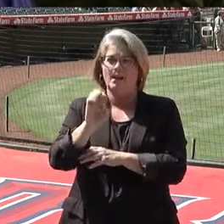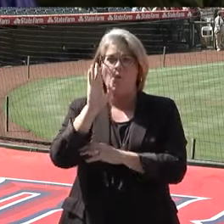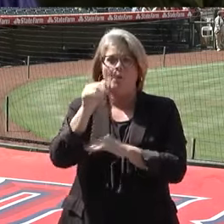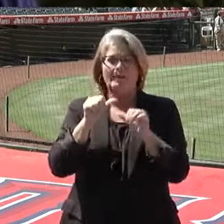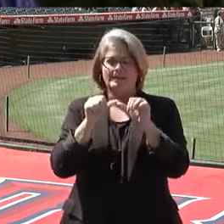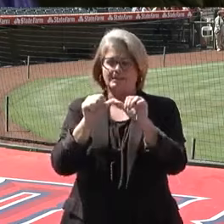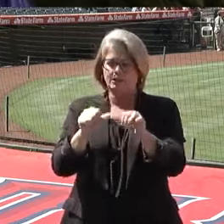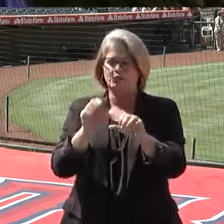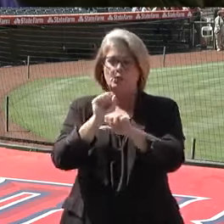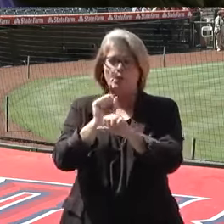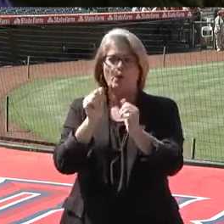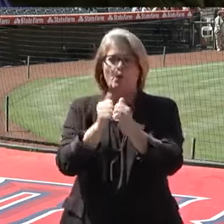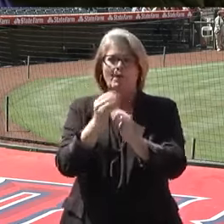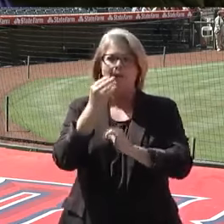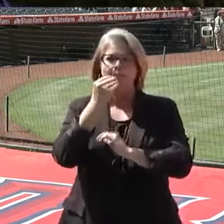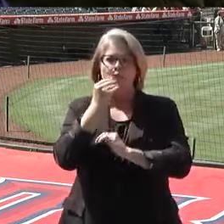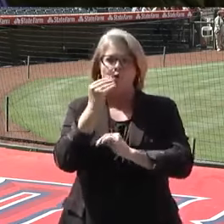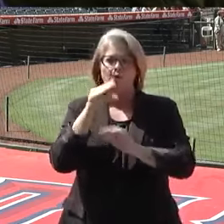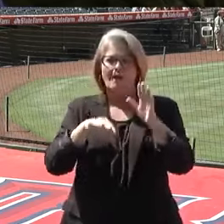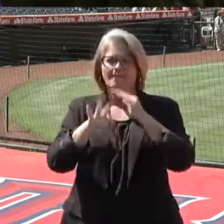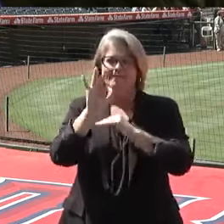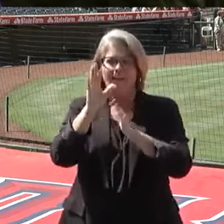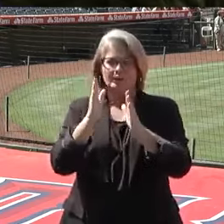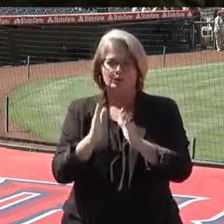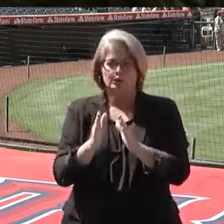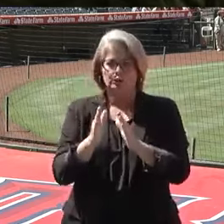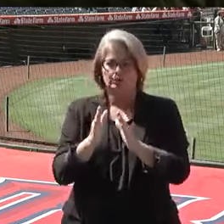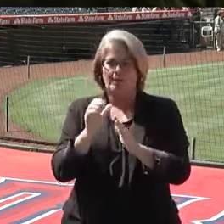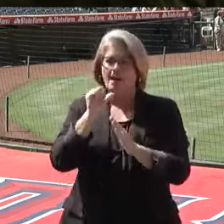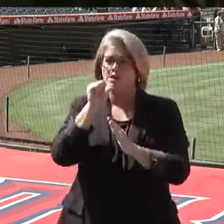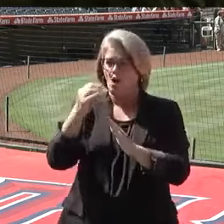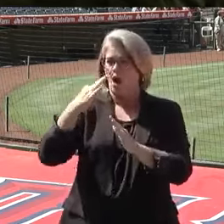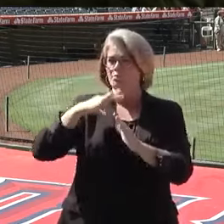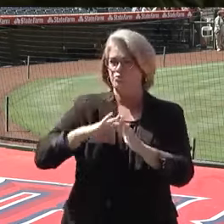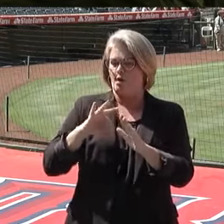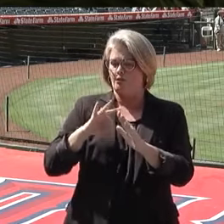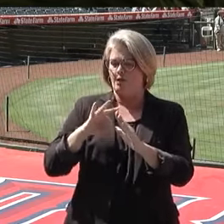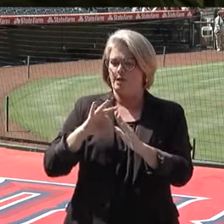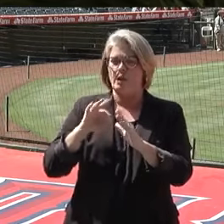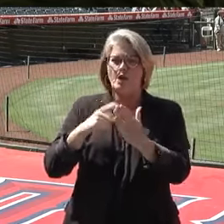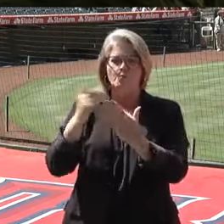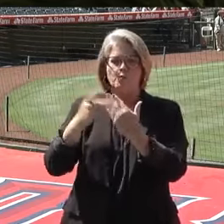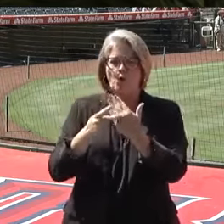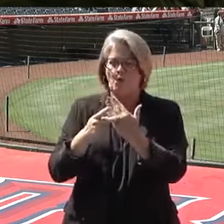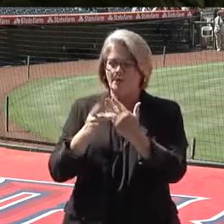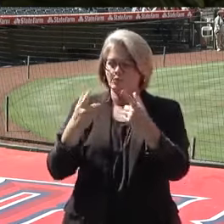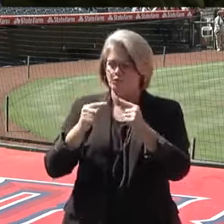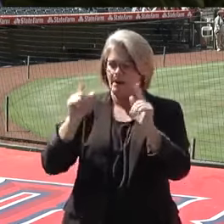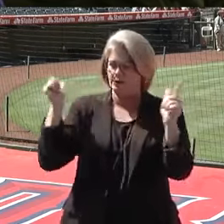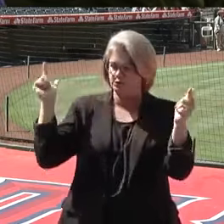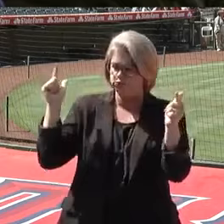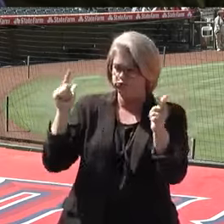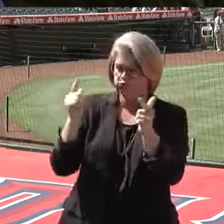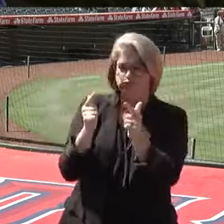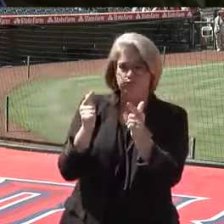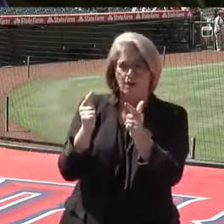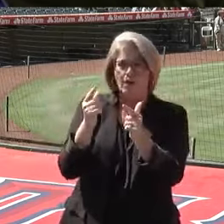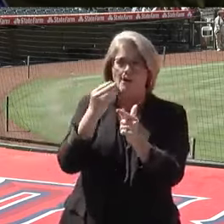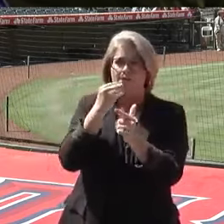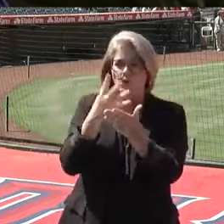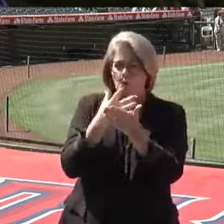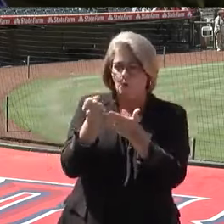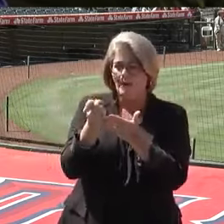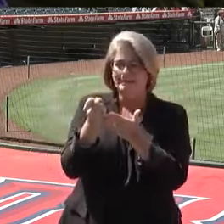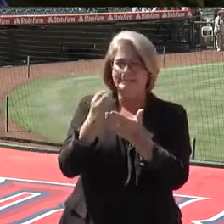Long Beach dedicated to reducing food waste and hunger in the Southern California region, as their